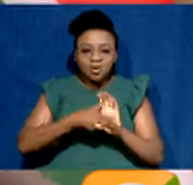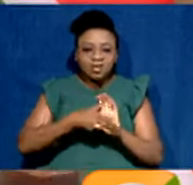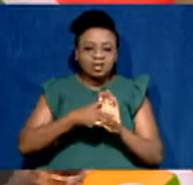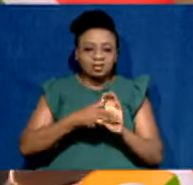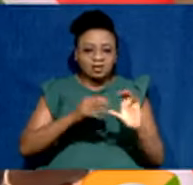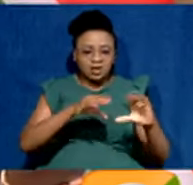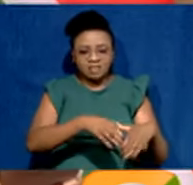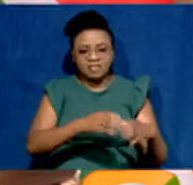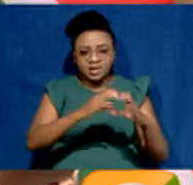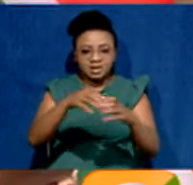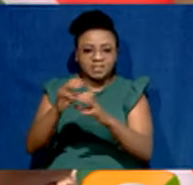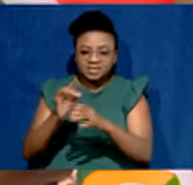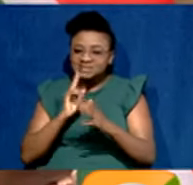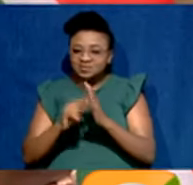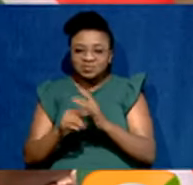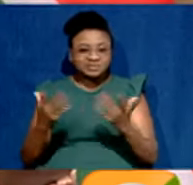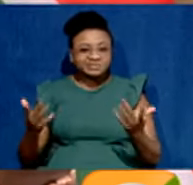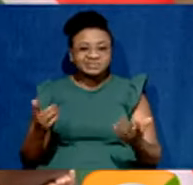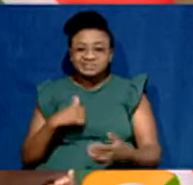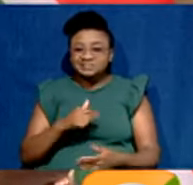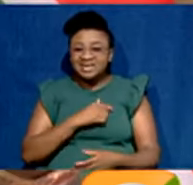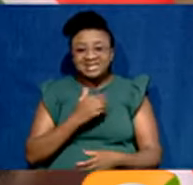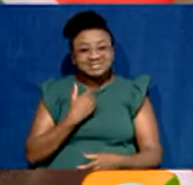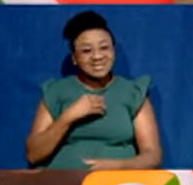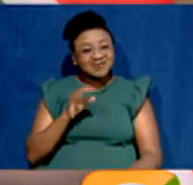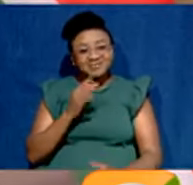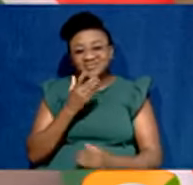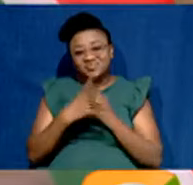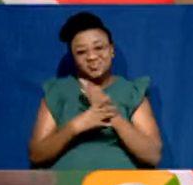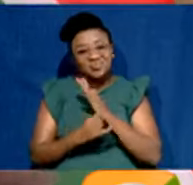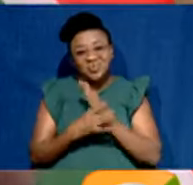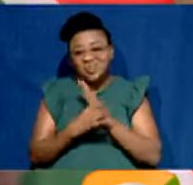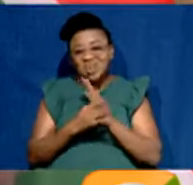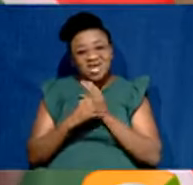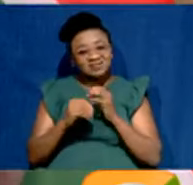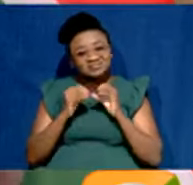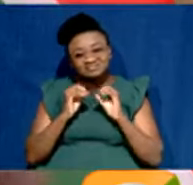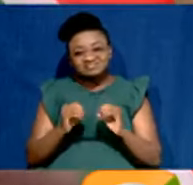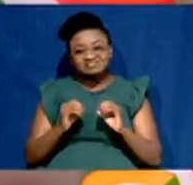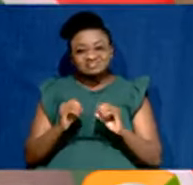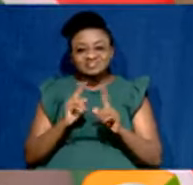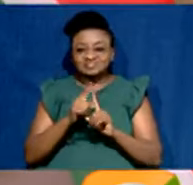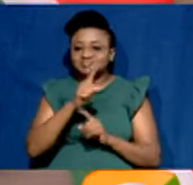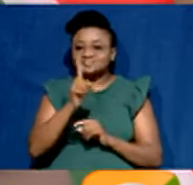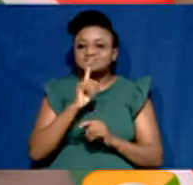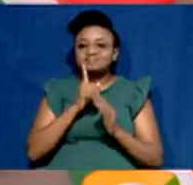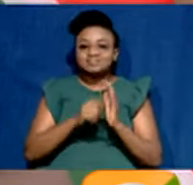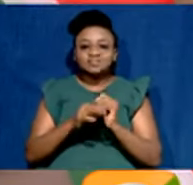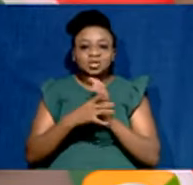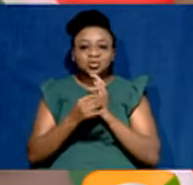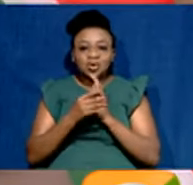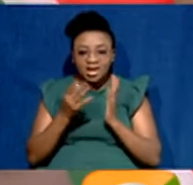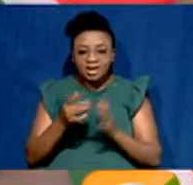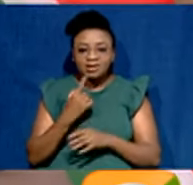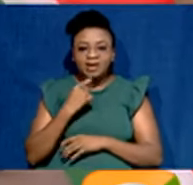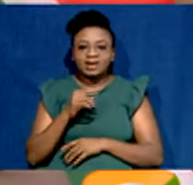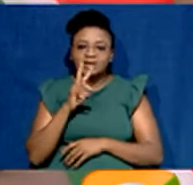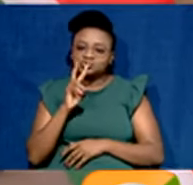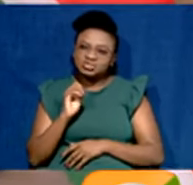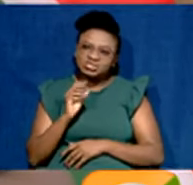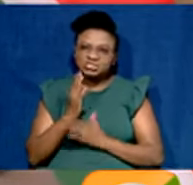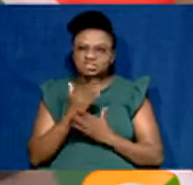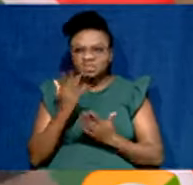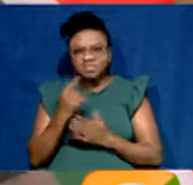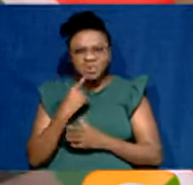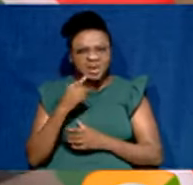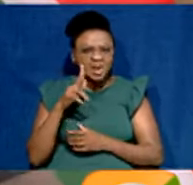we can't find the dollars. You know, although we are being told dollars is at 120 something, 130,